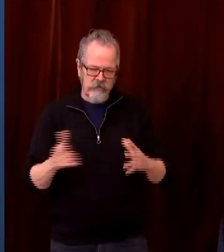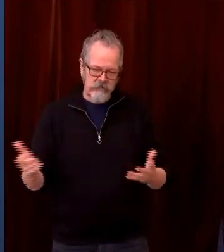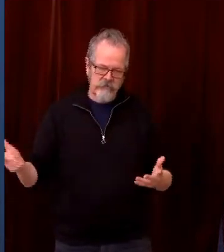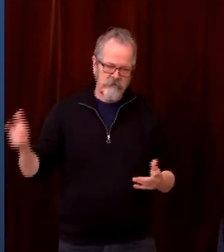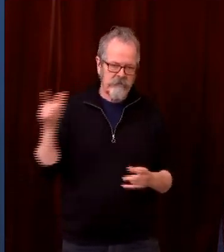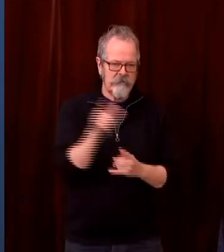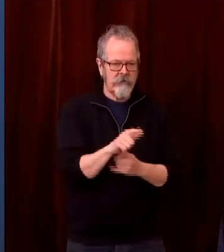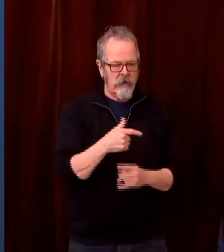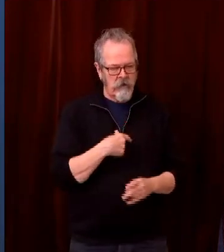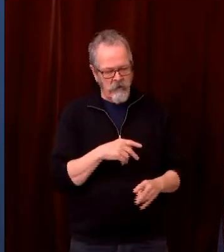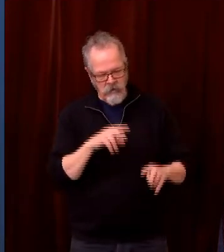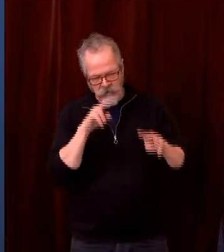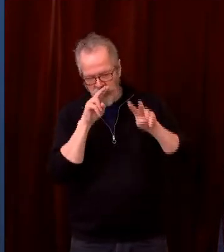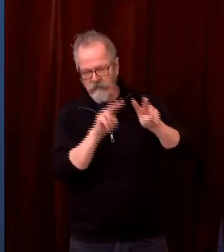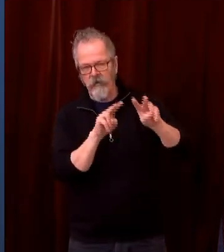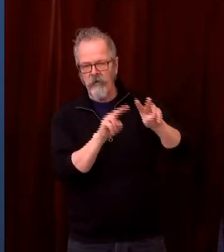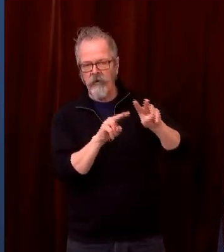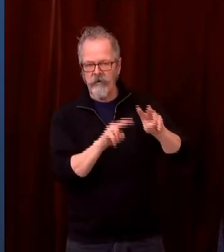educators, grocery clerks,